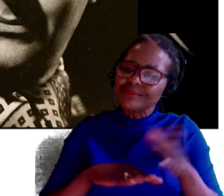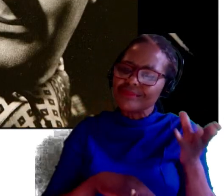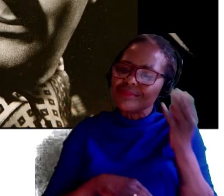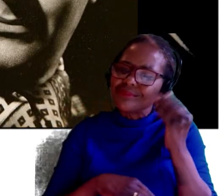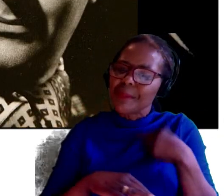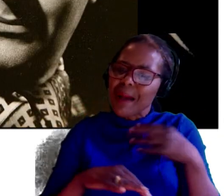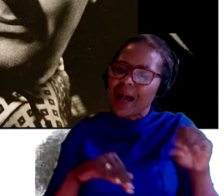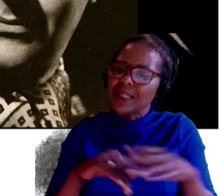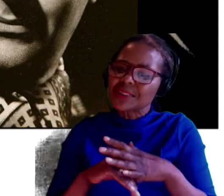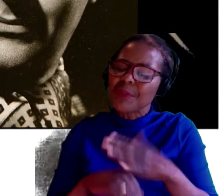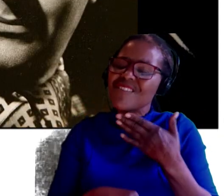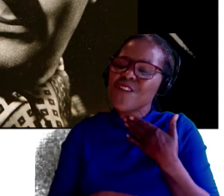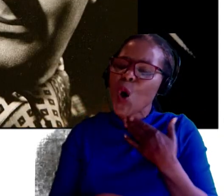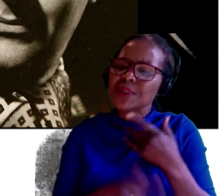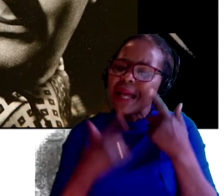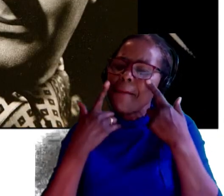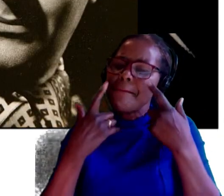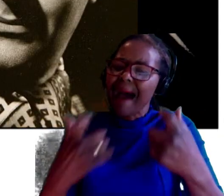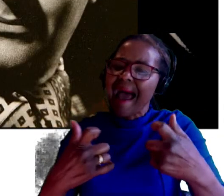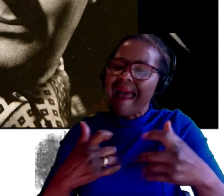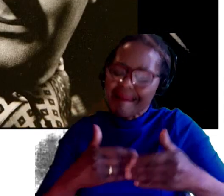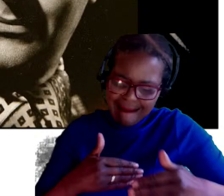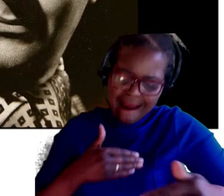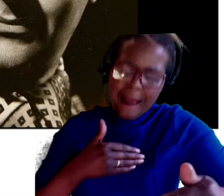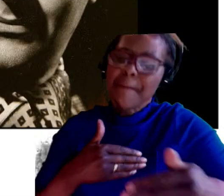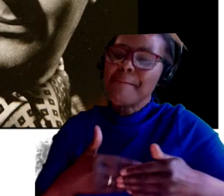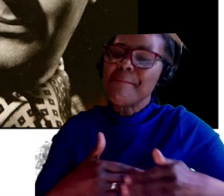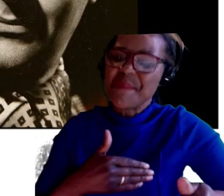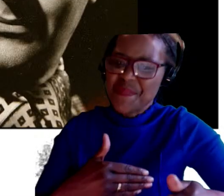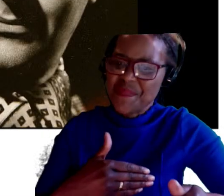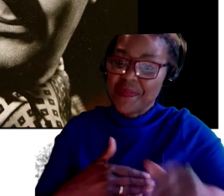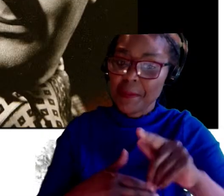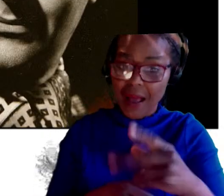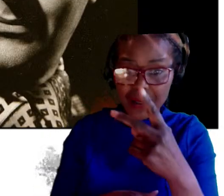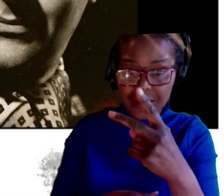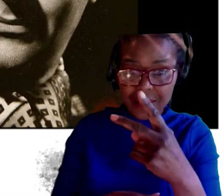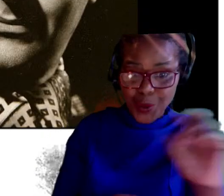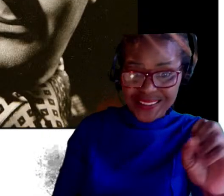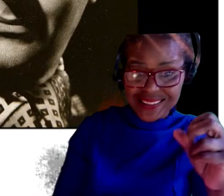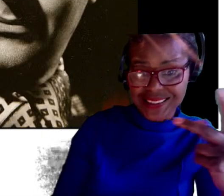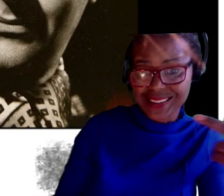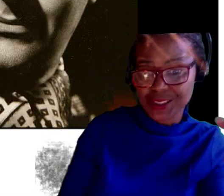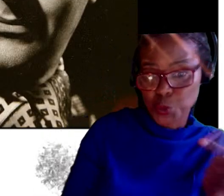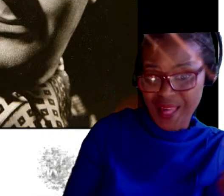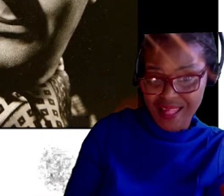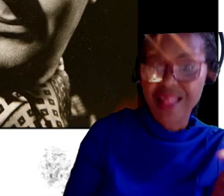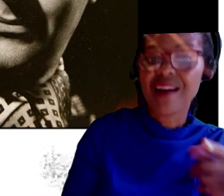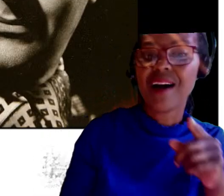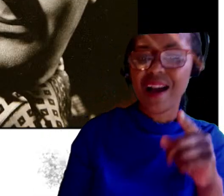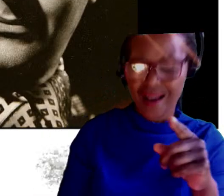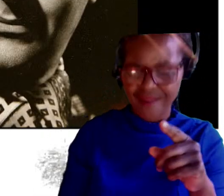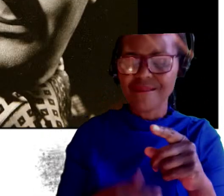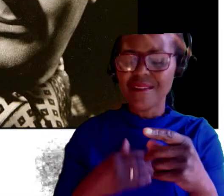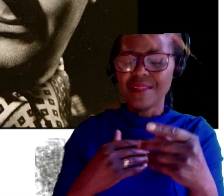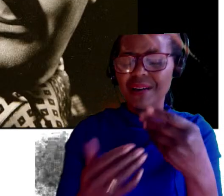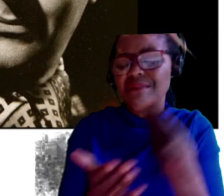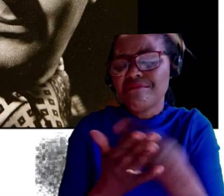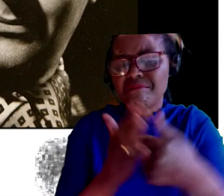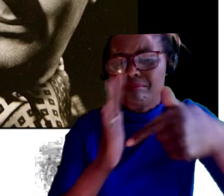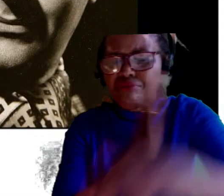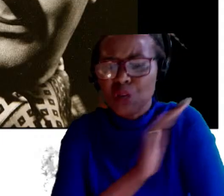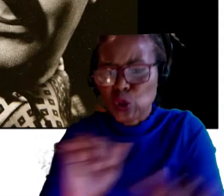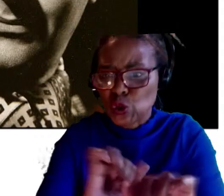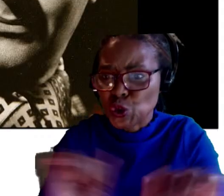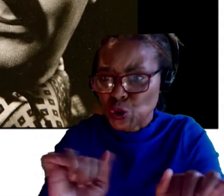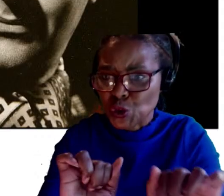Luckily, though, we're in 2012 still, and the screw you spirit of Tory austerity has yet to completely bite. So, London Underground find